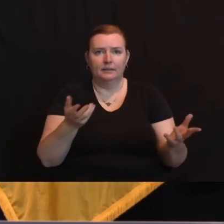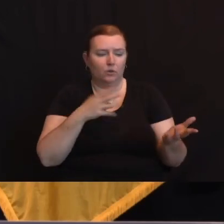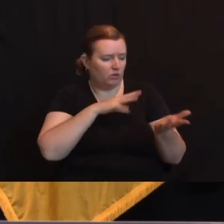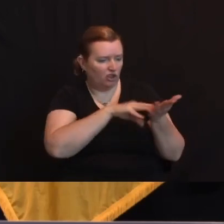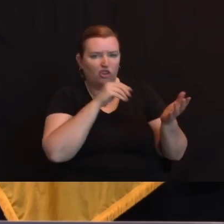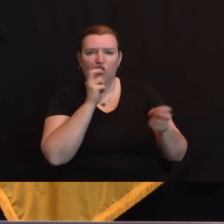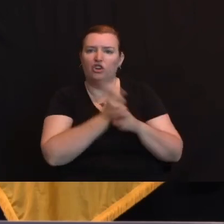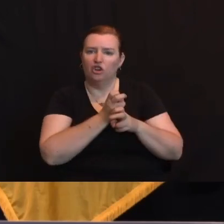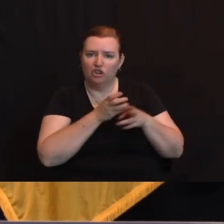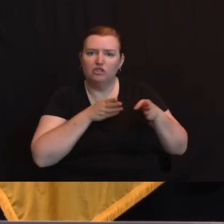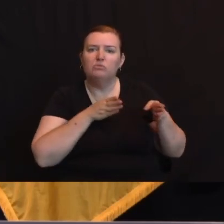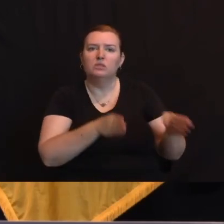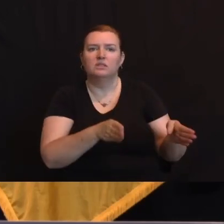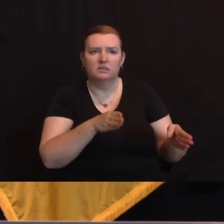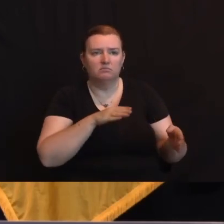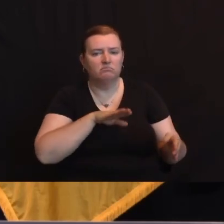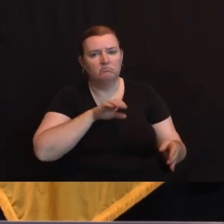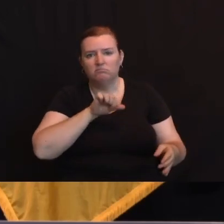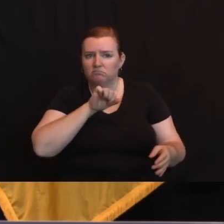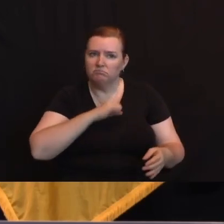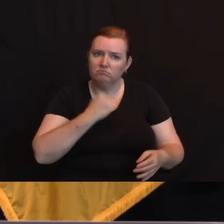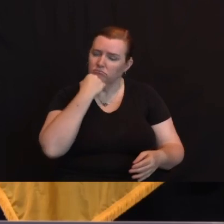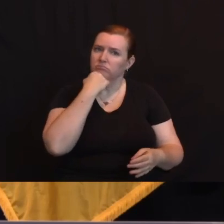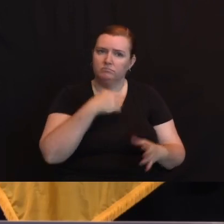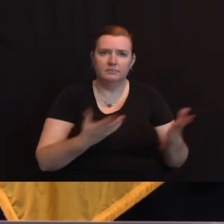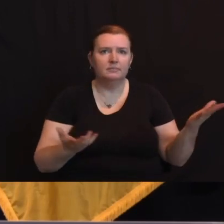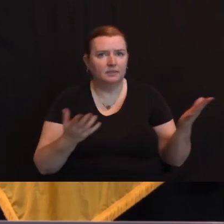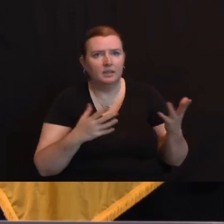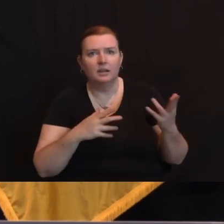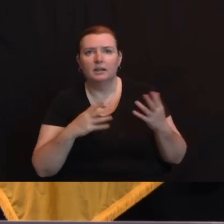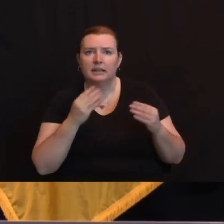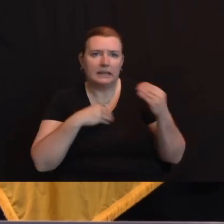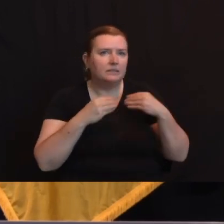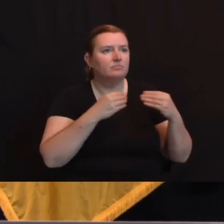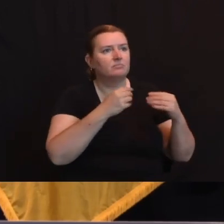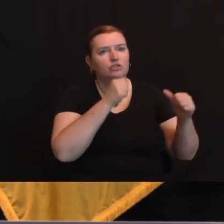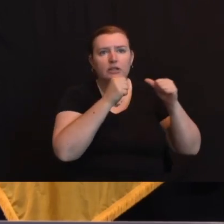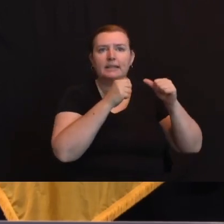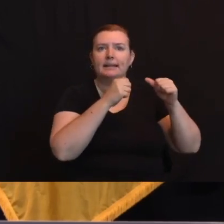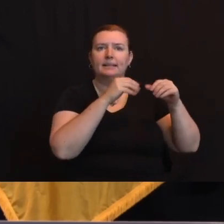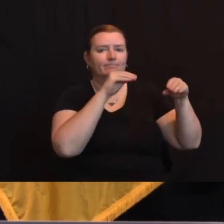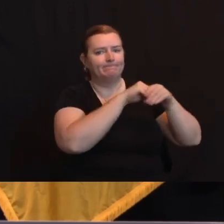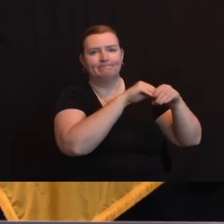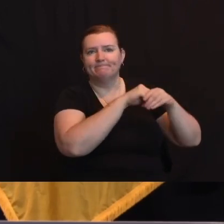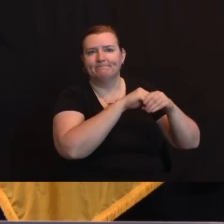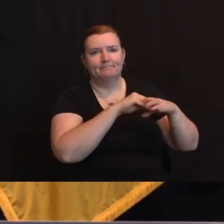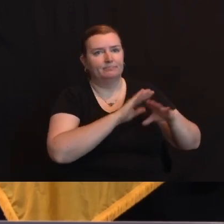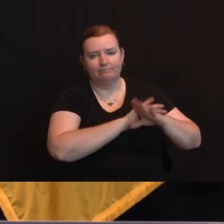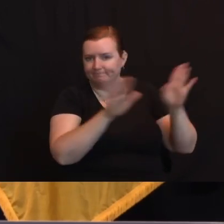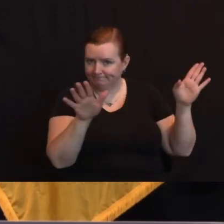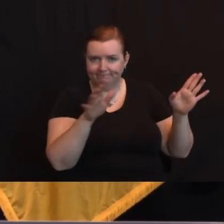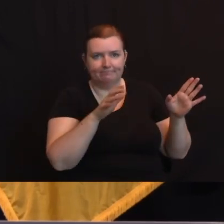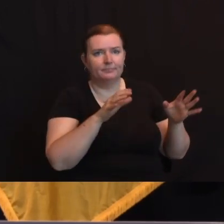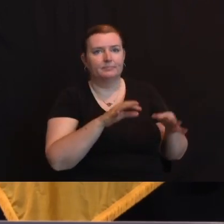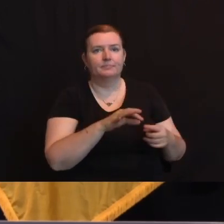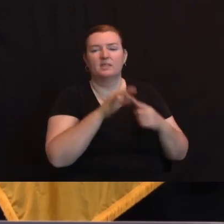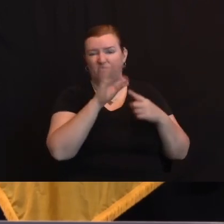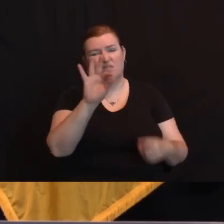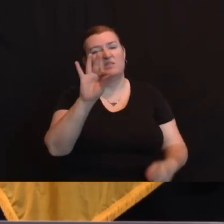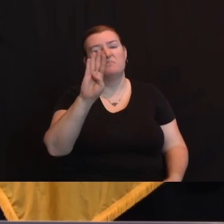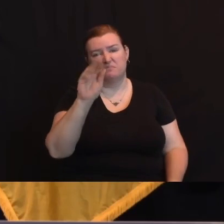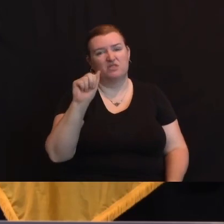their examples that indoor stuff was the cause of particularly bars and